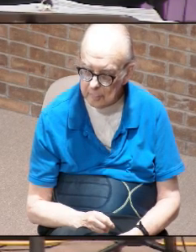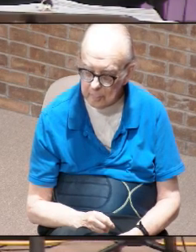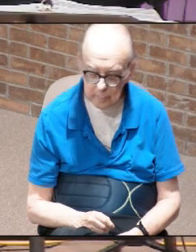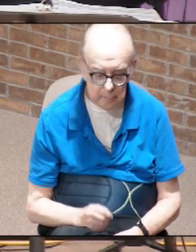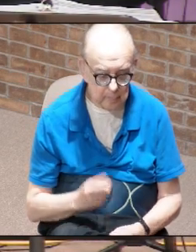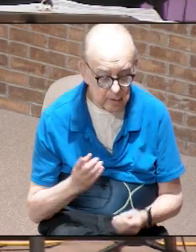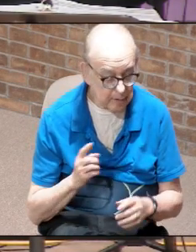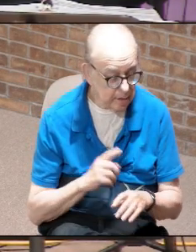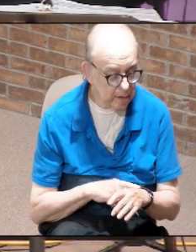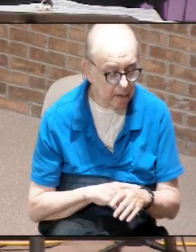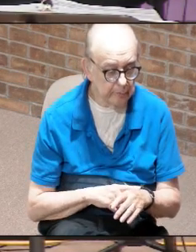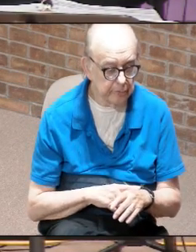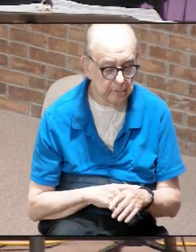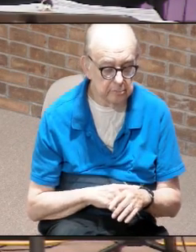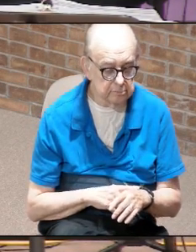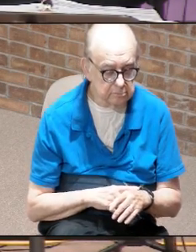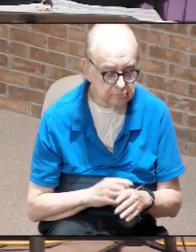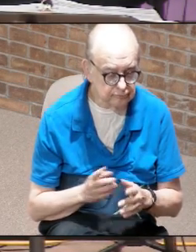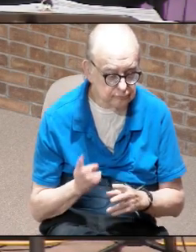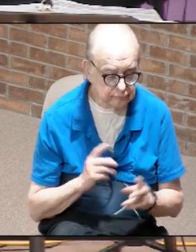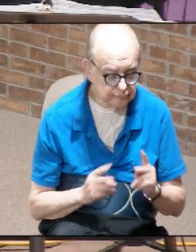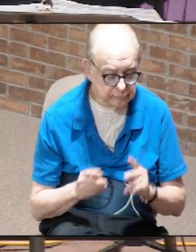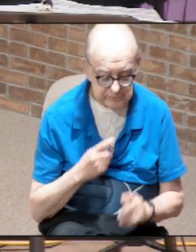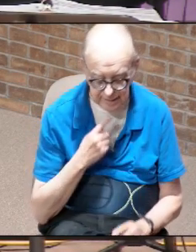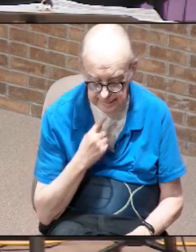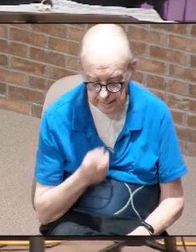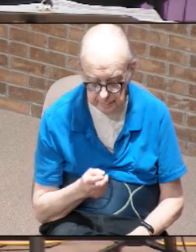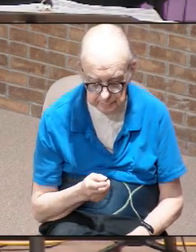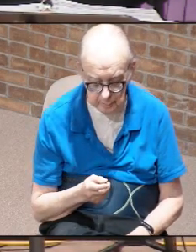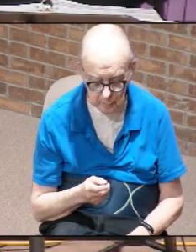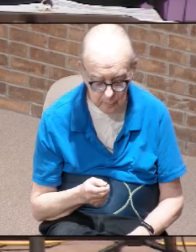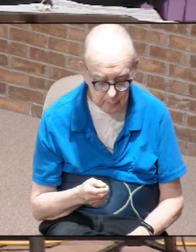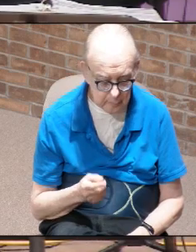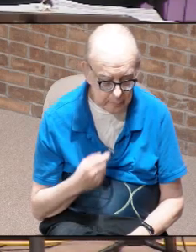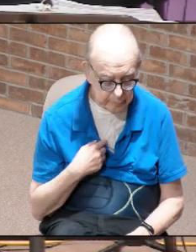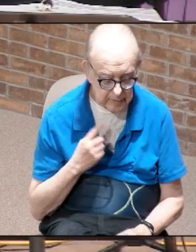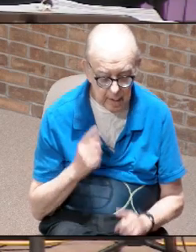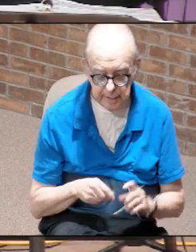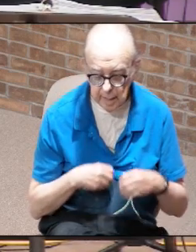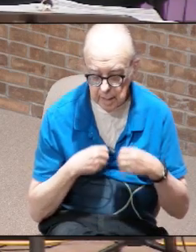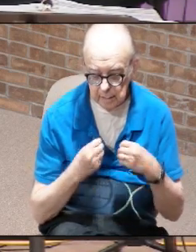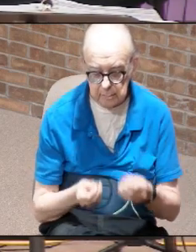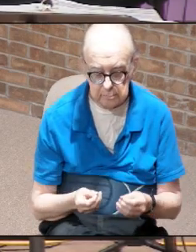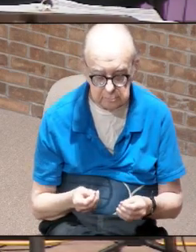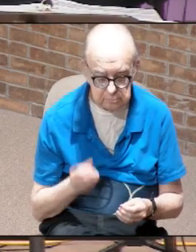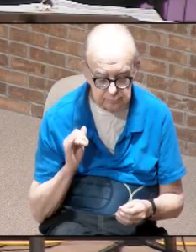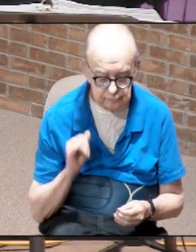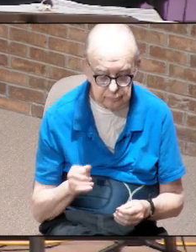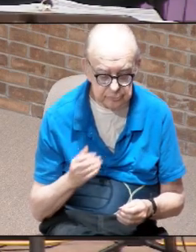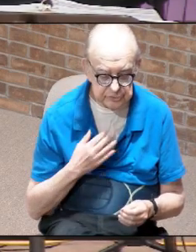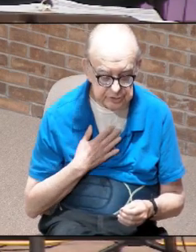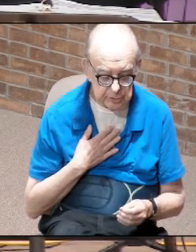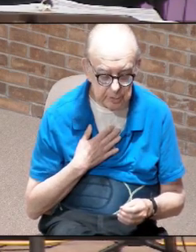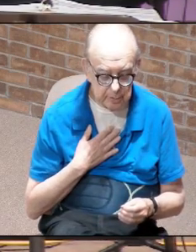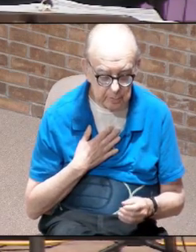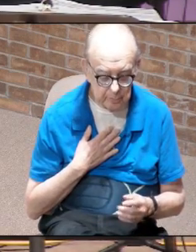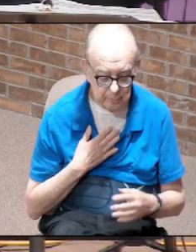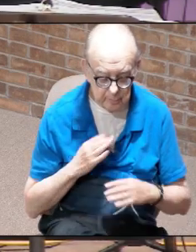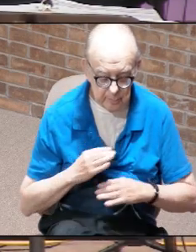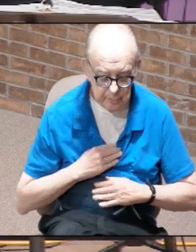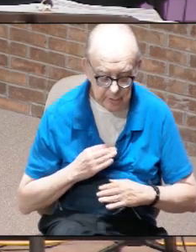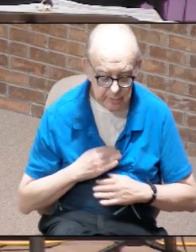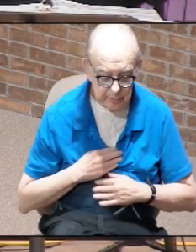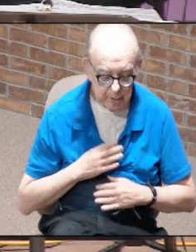There's a lot of times that people will say, "I can't give and still meet my budget or meet